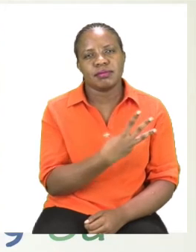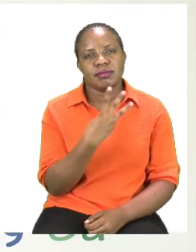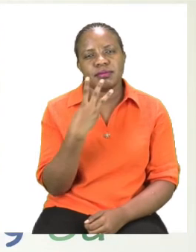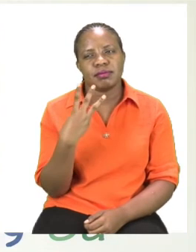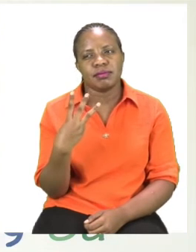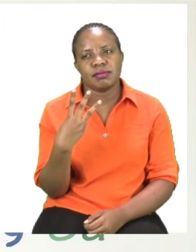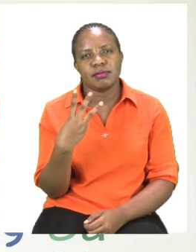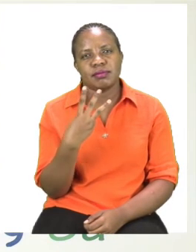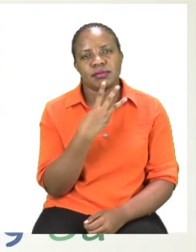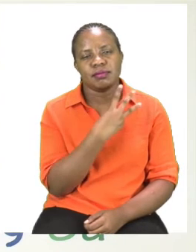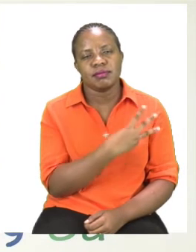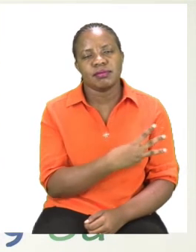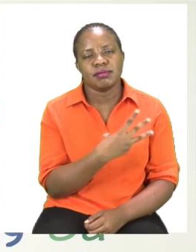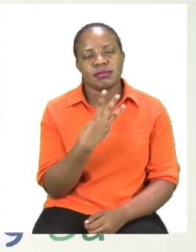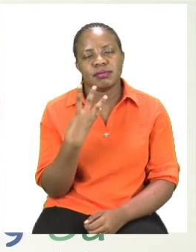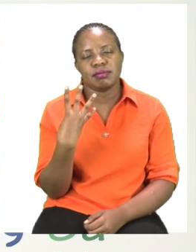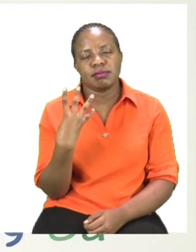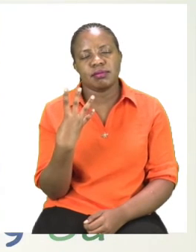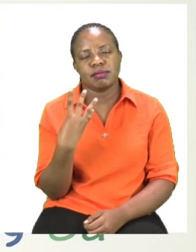33, 34,